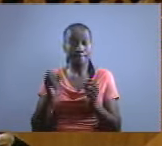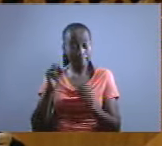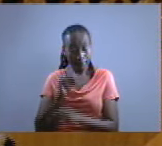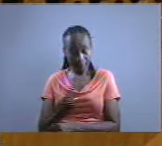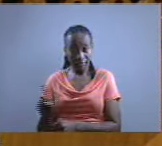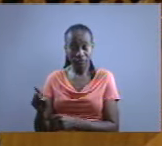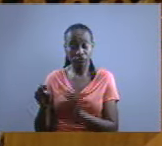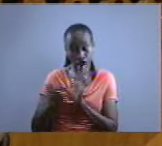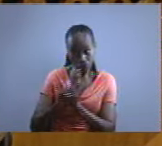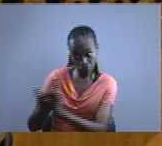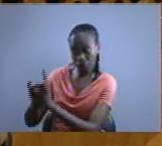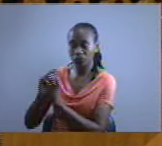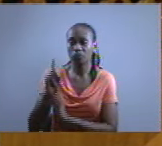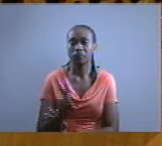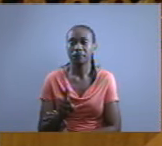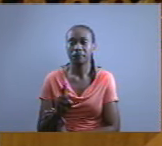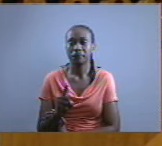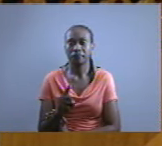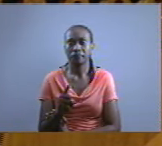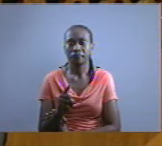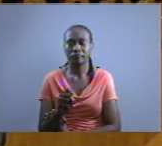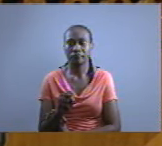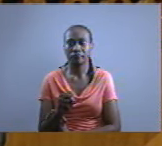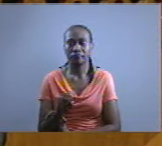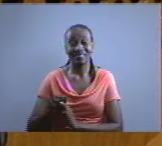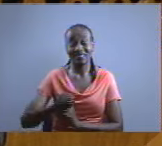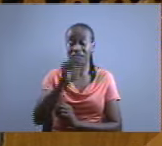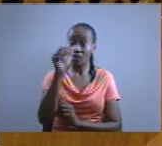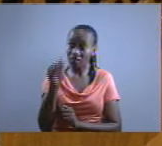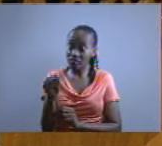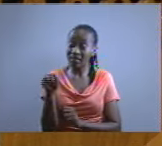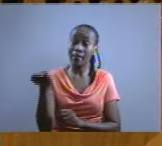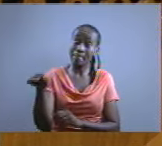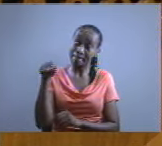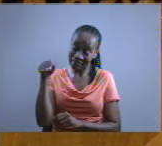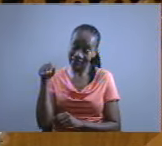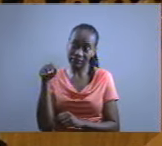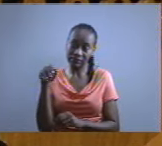I must indicate that during this process, the South African Reserve